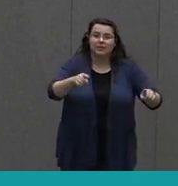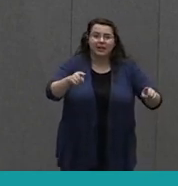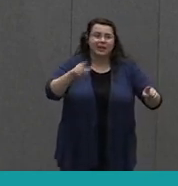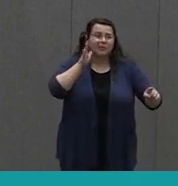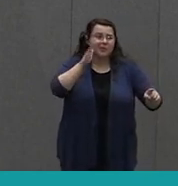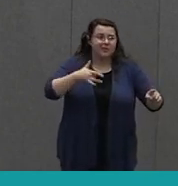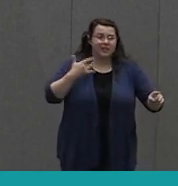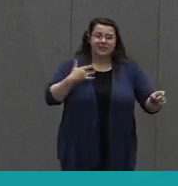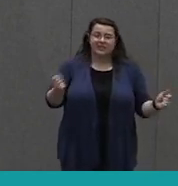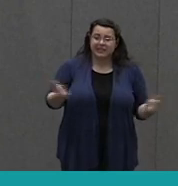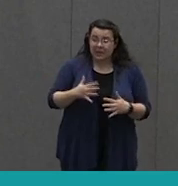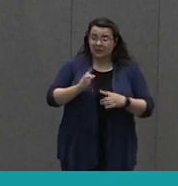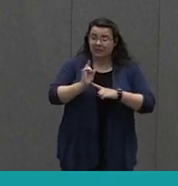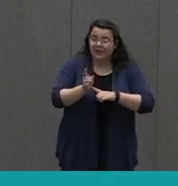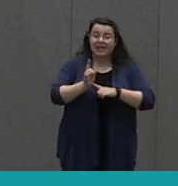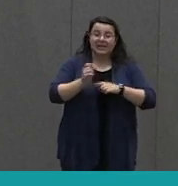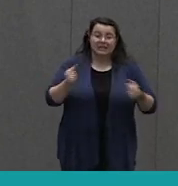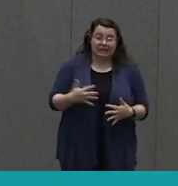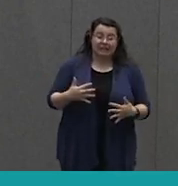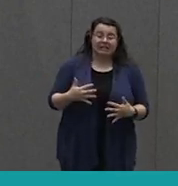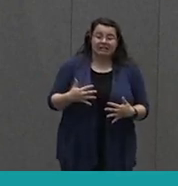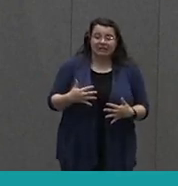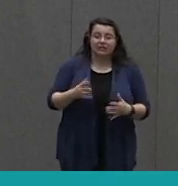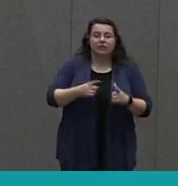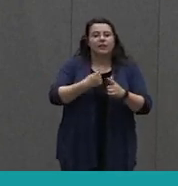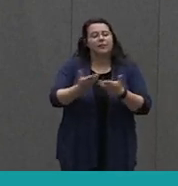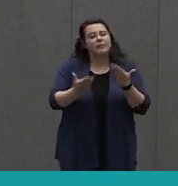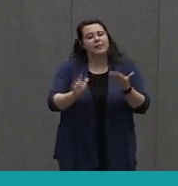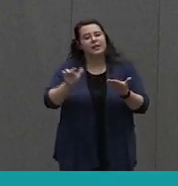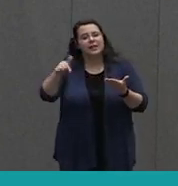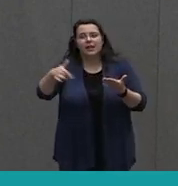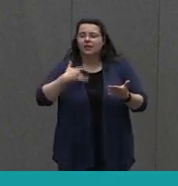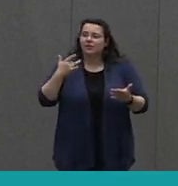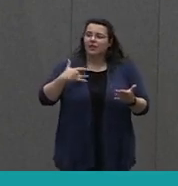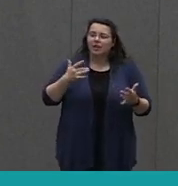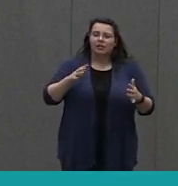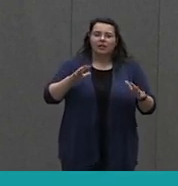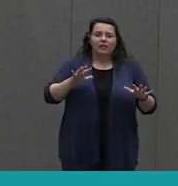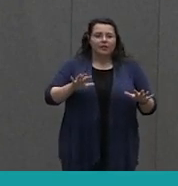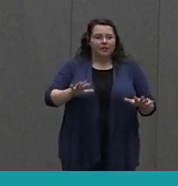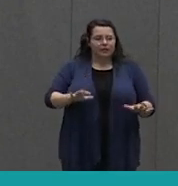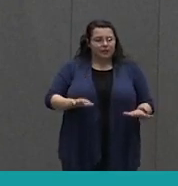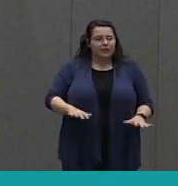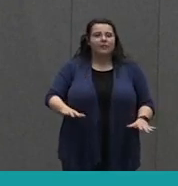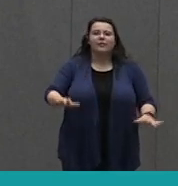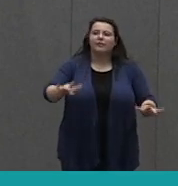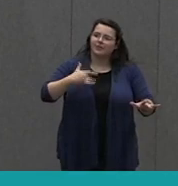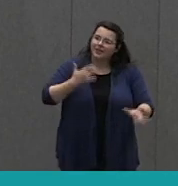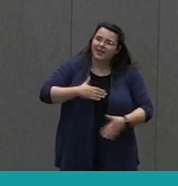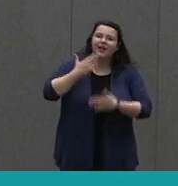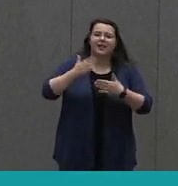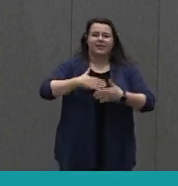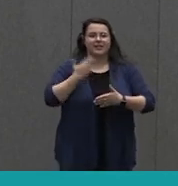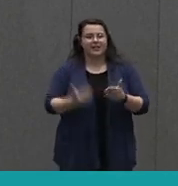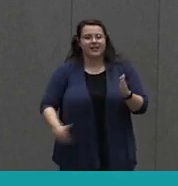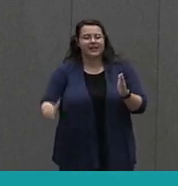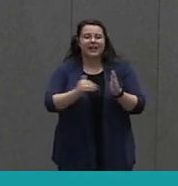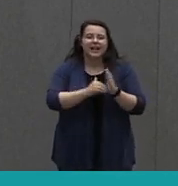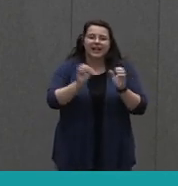you too," smiled Stripe. When they finished their supper, Stripe and Smudge went